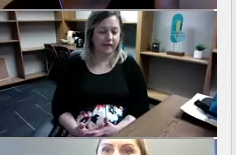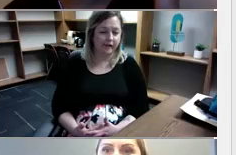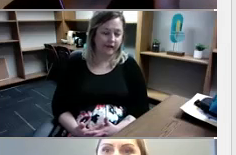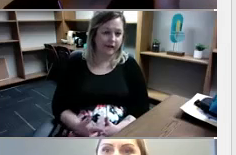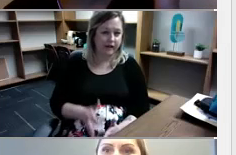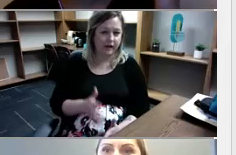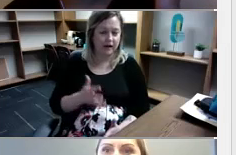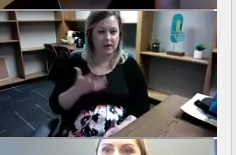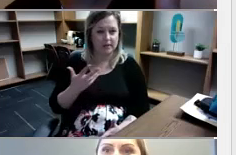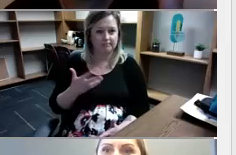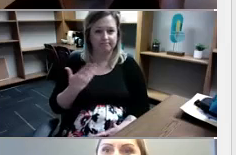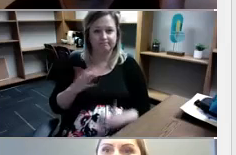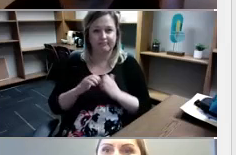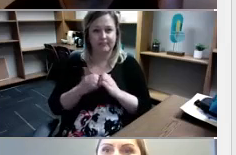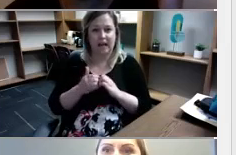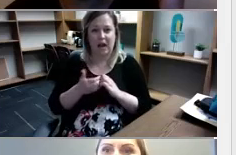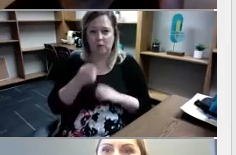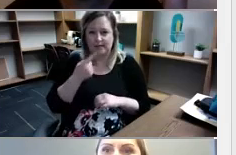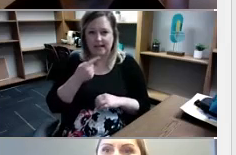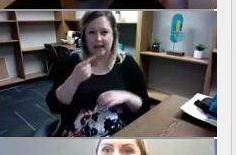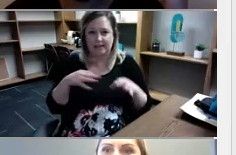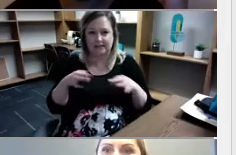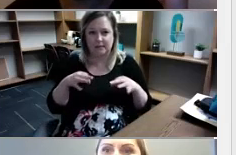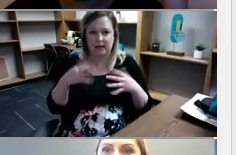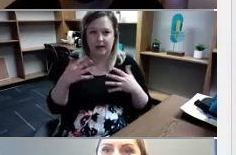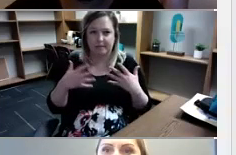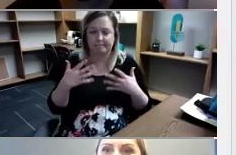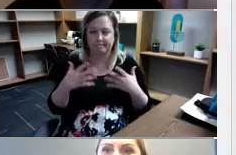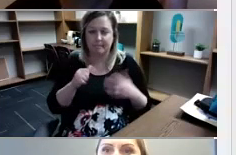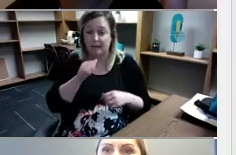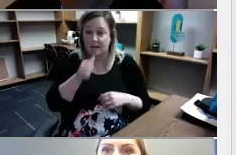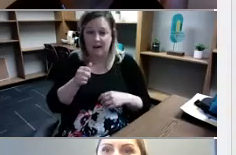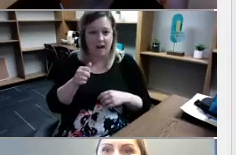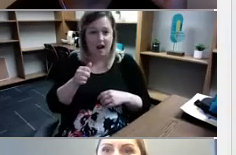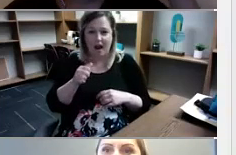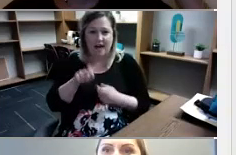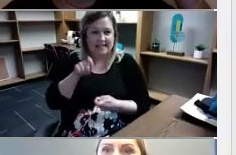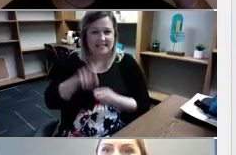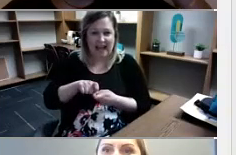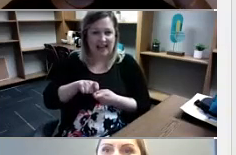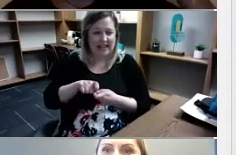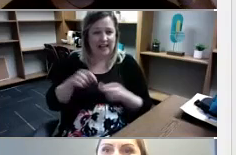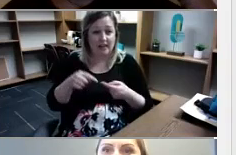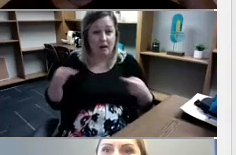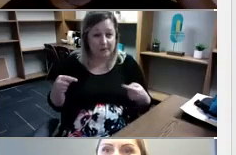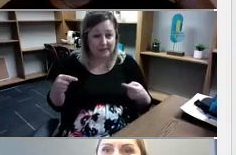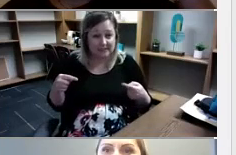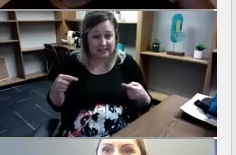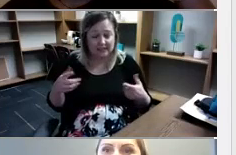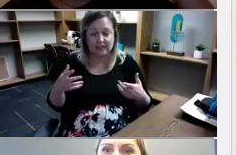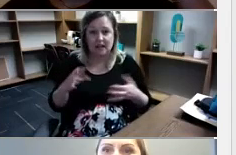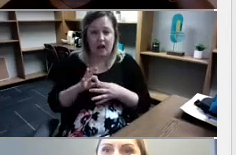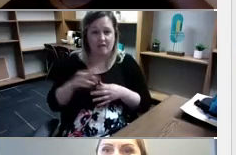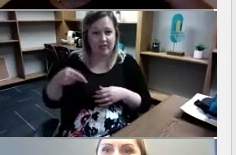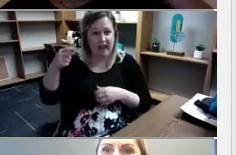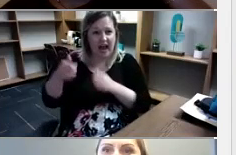okay, how should I explain? It's not exactly the invert of the higher fraction. It is essentially, think about it like this. We are